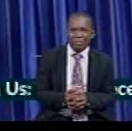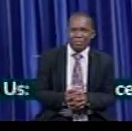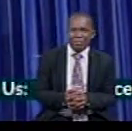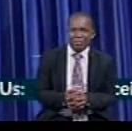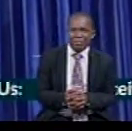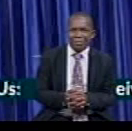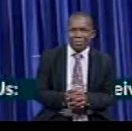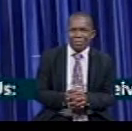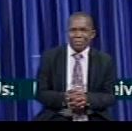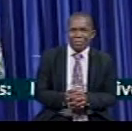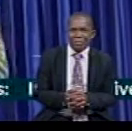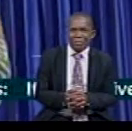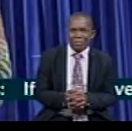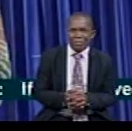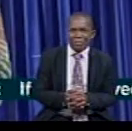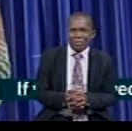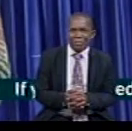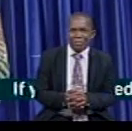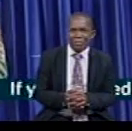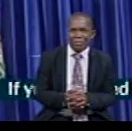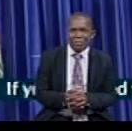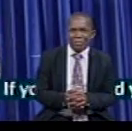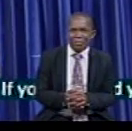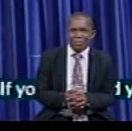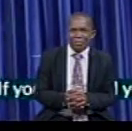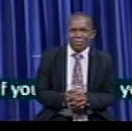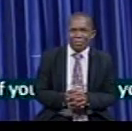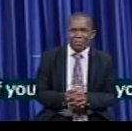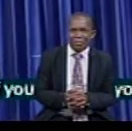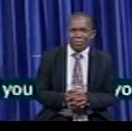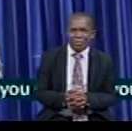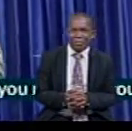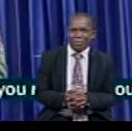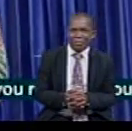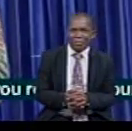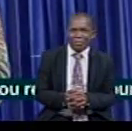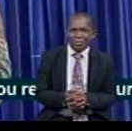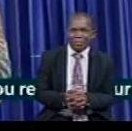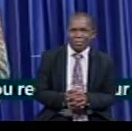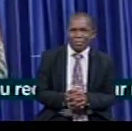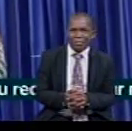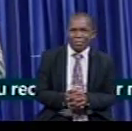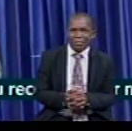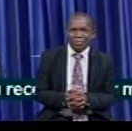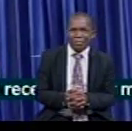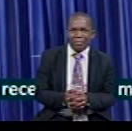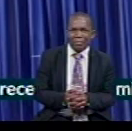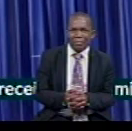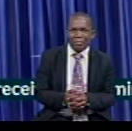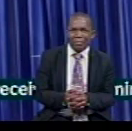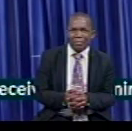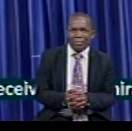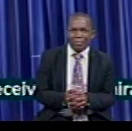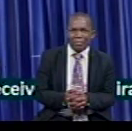na ma so enso mu ye me dududu asa de ne ma bebre wo ma that me ni pedia na me fo wo dem na